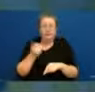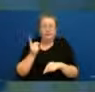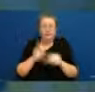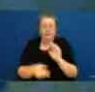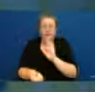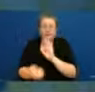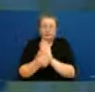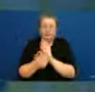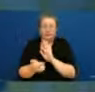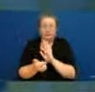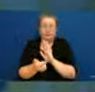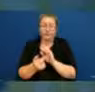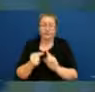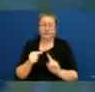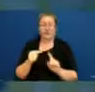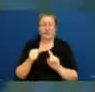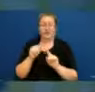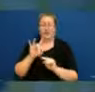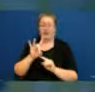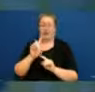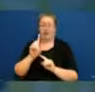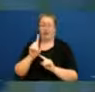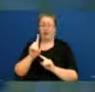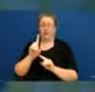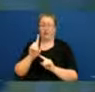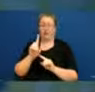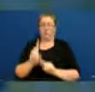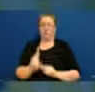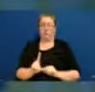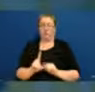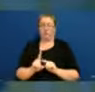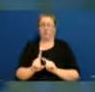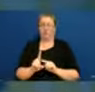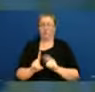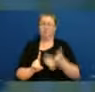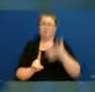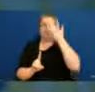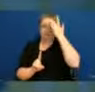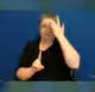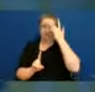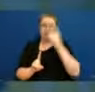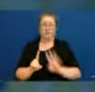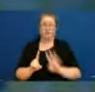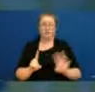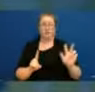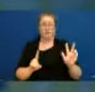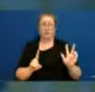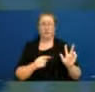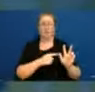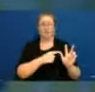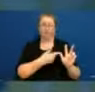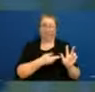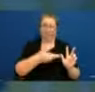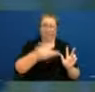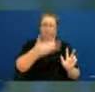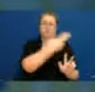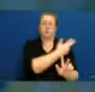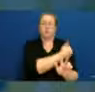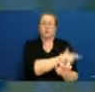members. In addition, 3 people were admitted to hospital and 1 person died, tragically.